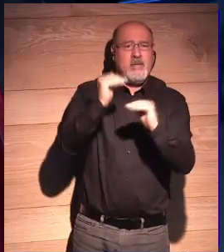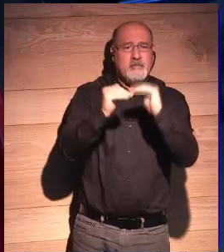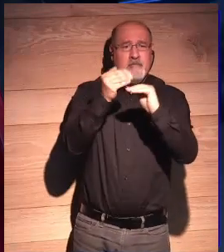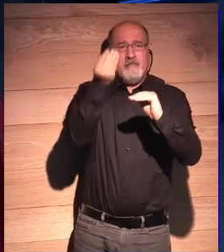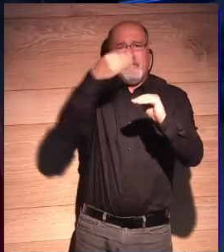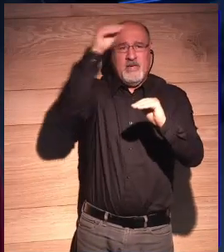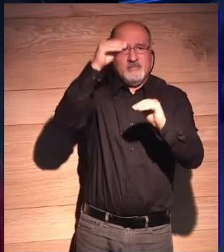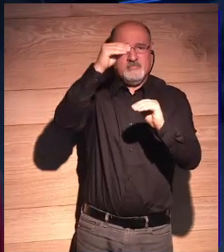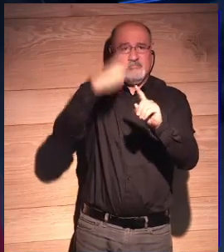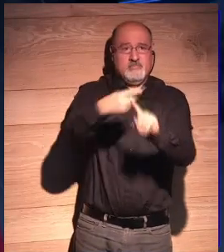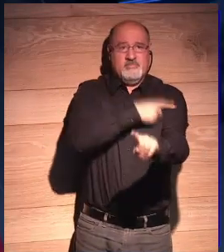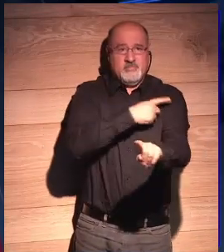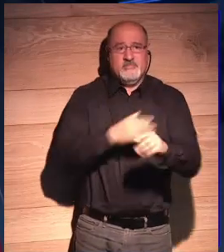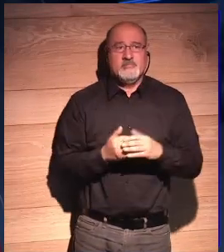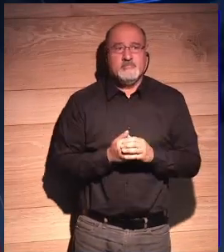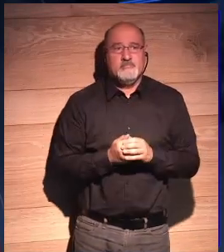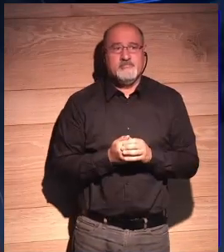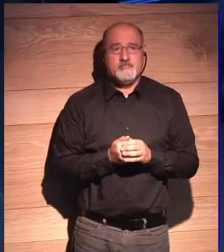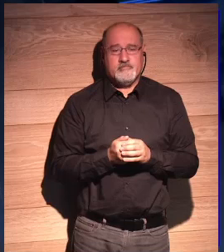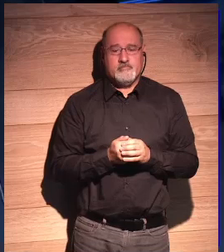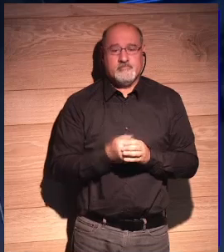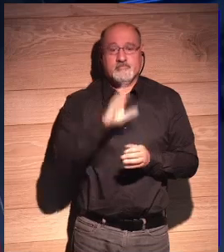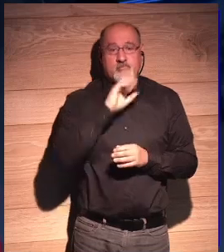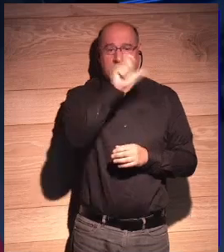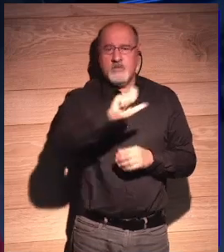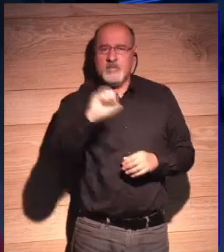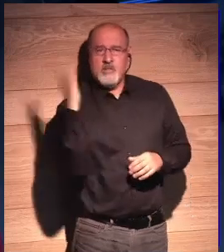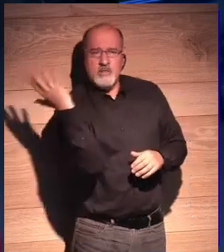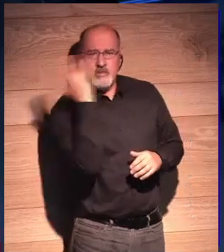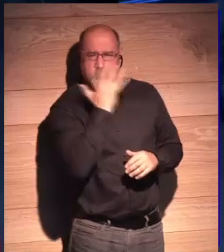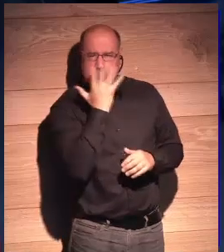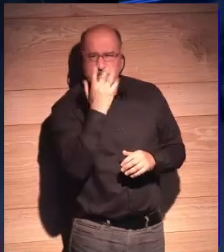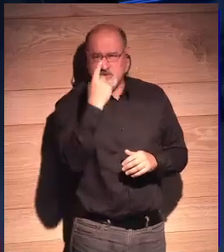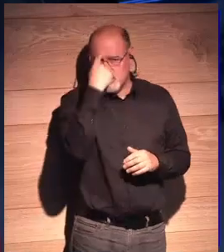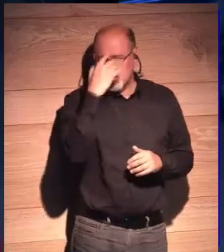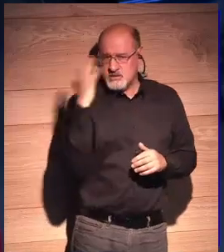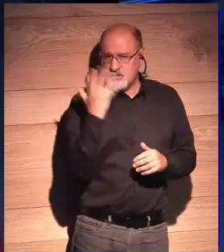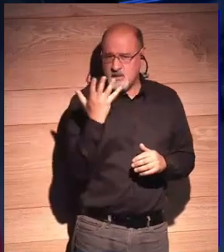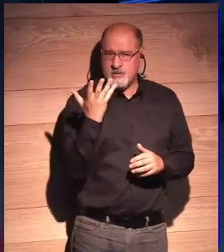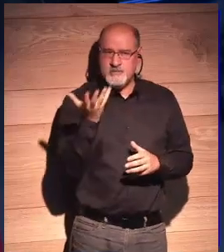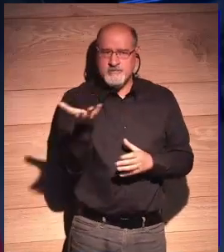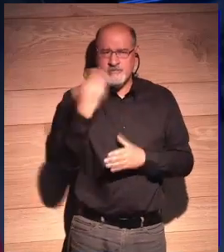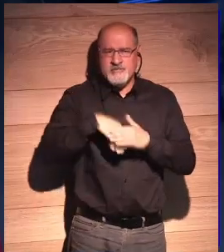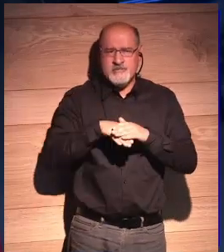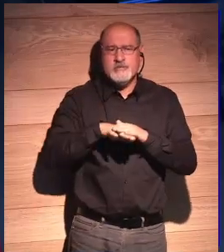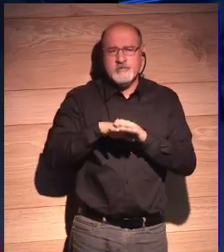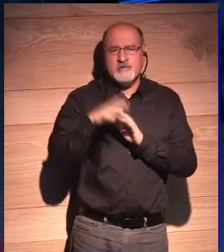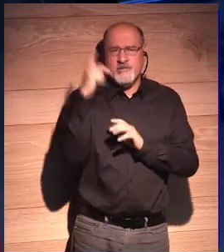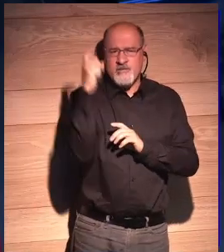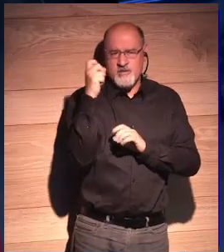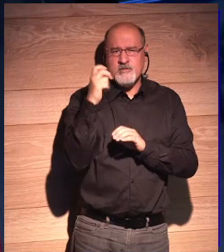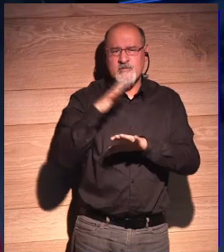They're resentful, jealous, all these things, and I exaggerate that and sort of turn it into a character. They're